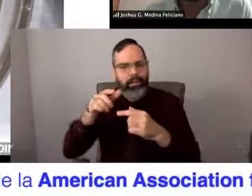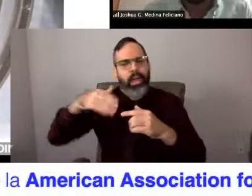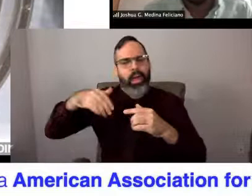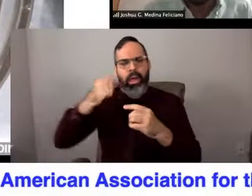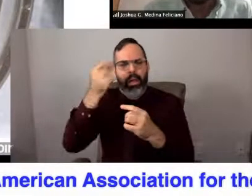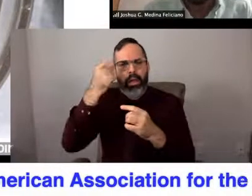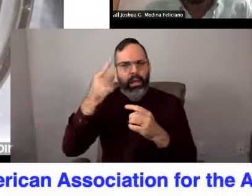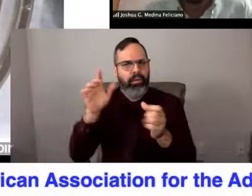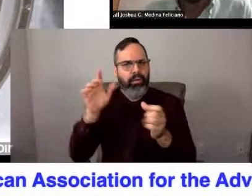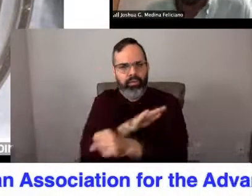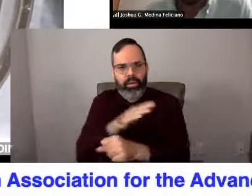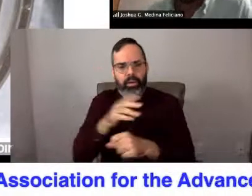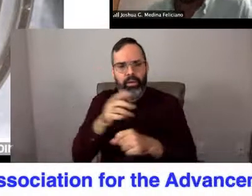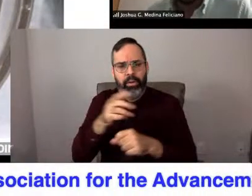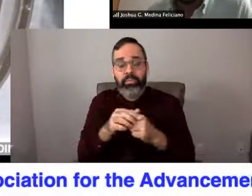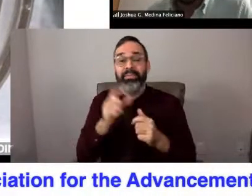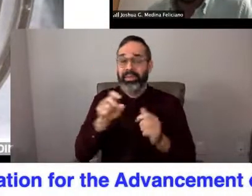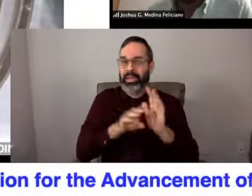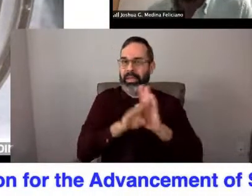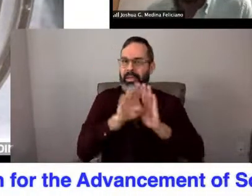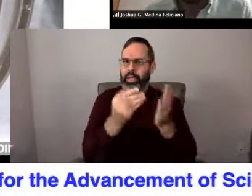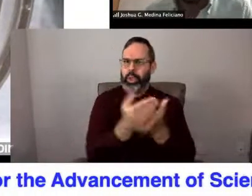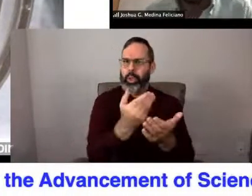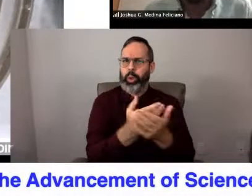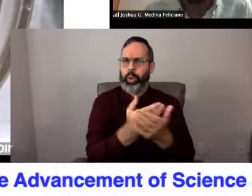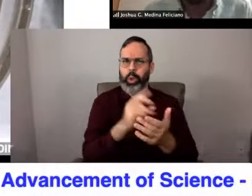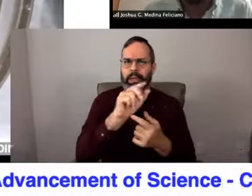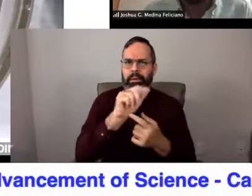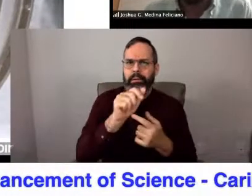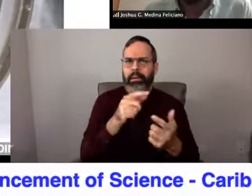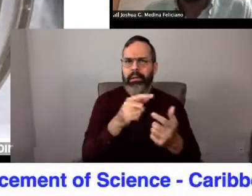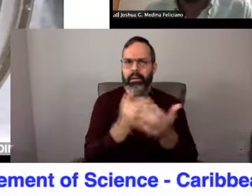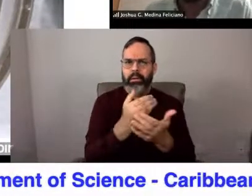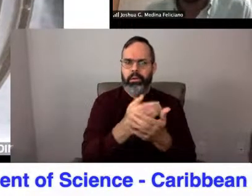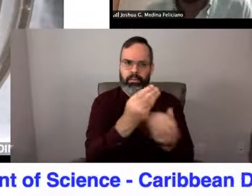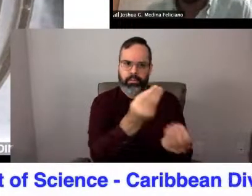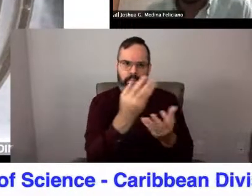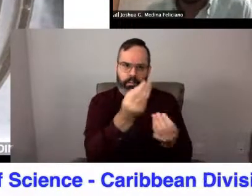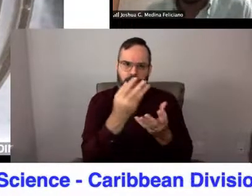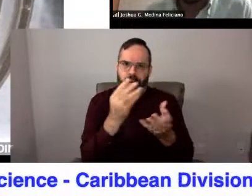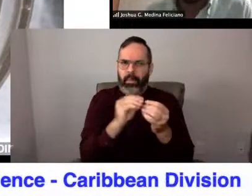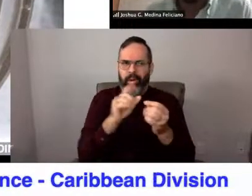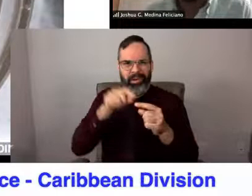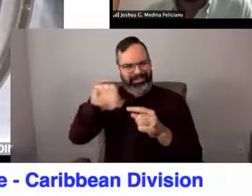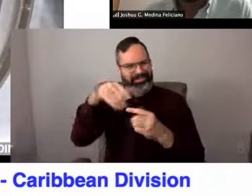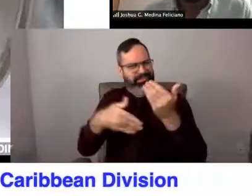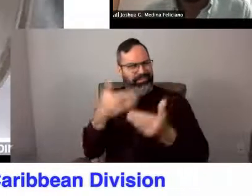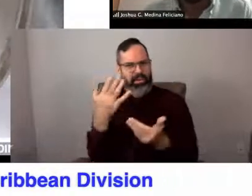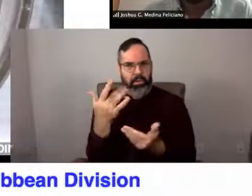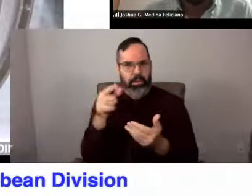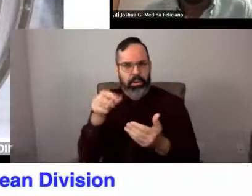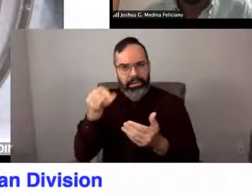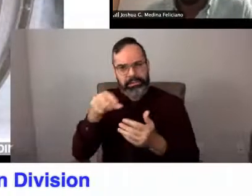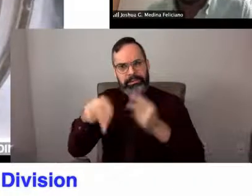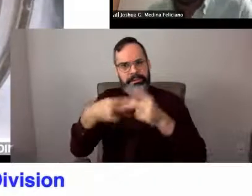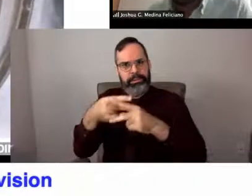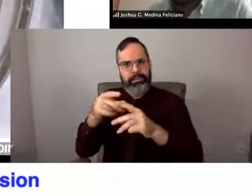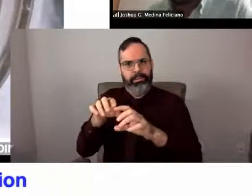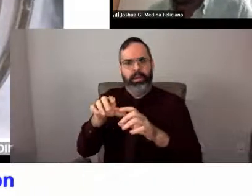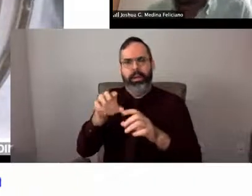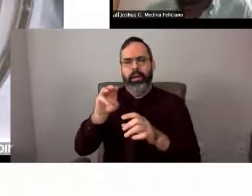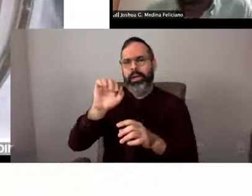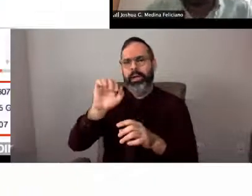is develop new data that let us know more about this species at the molecular level.